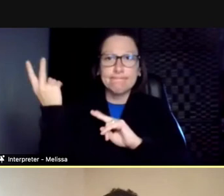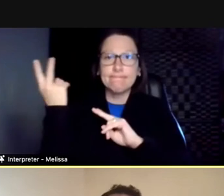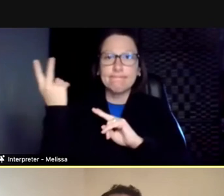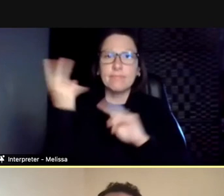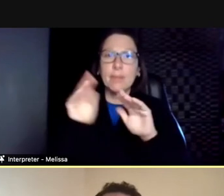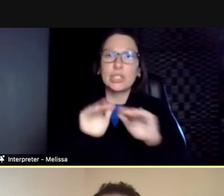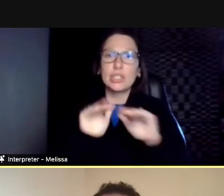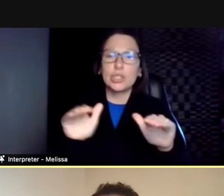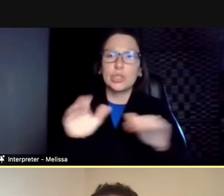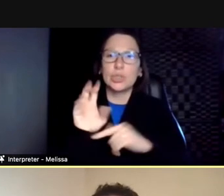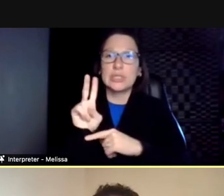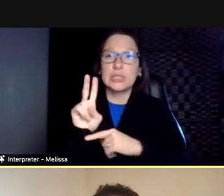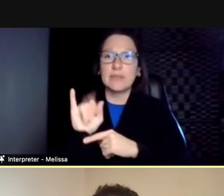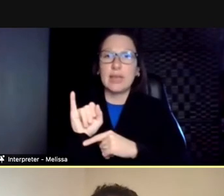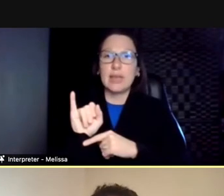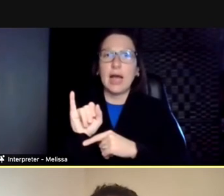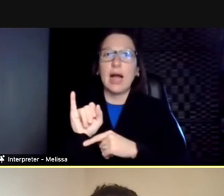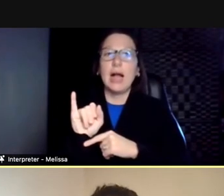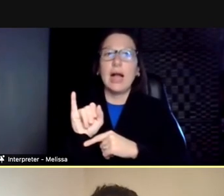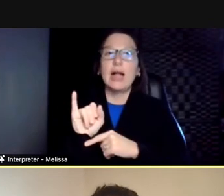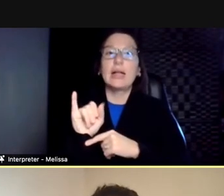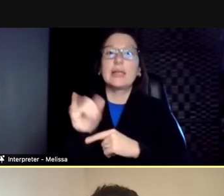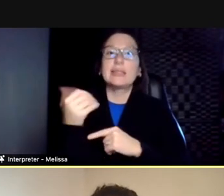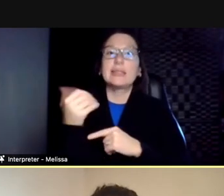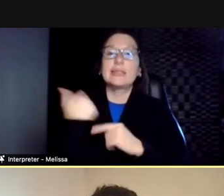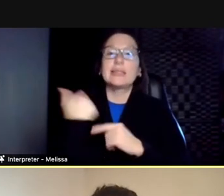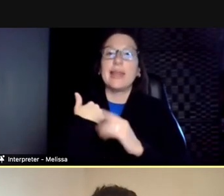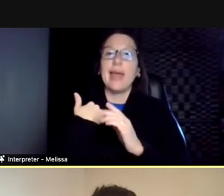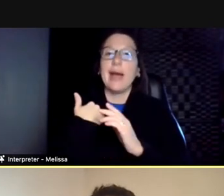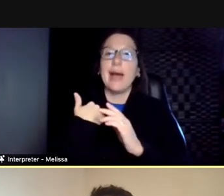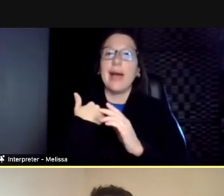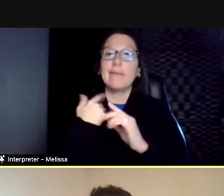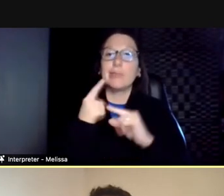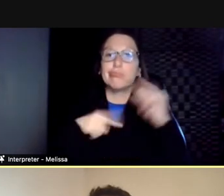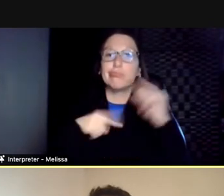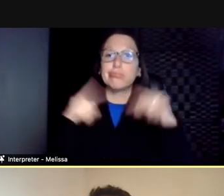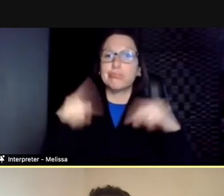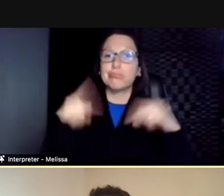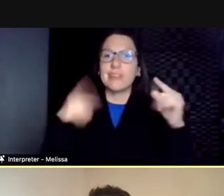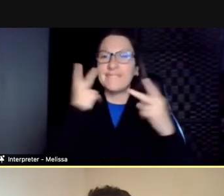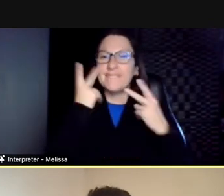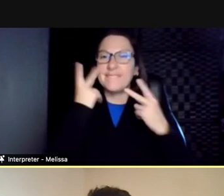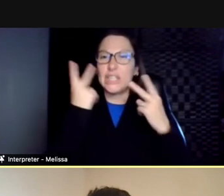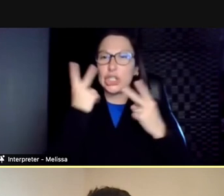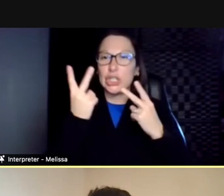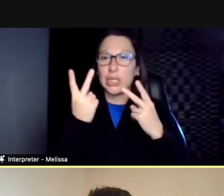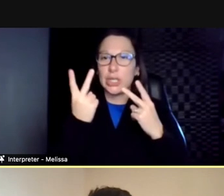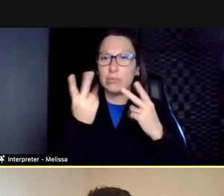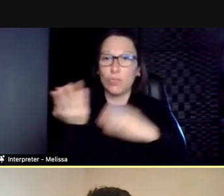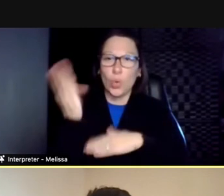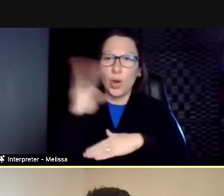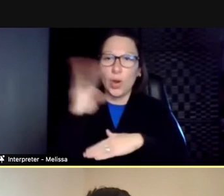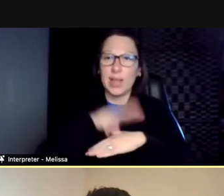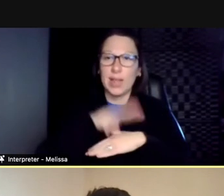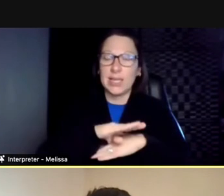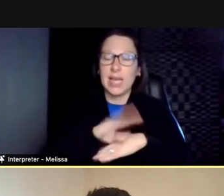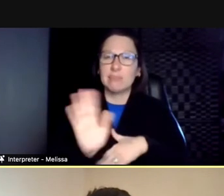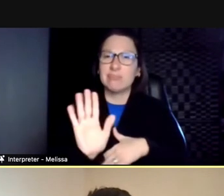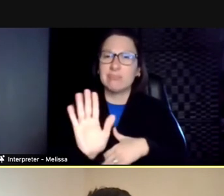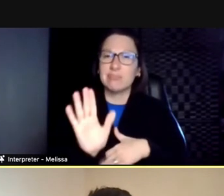CVI is that they have fluctuating vision throughout the day. It's not the child's vision that's